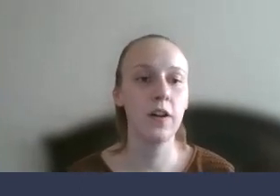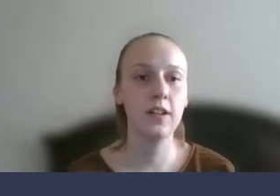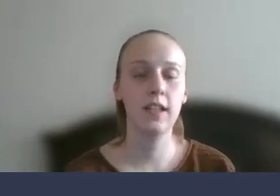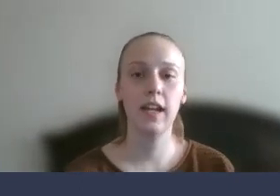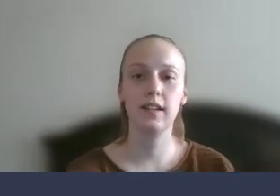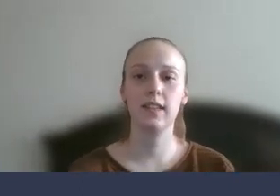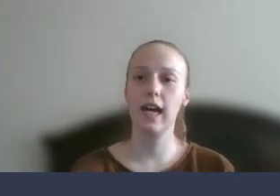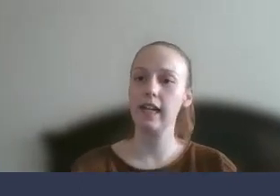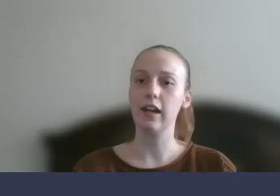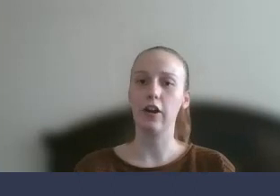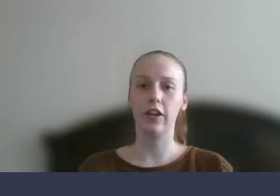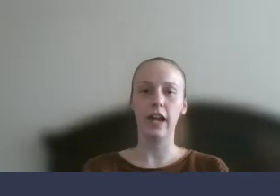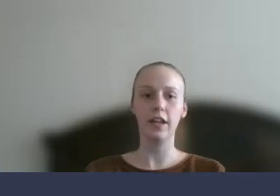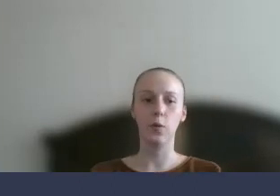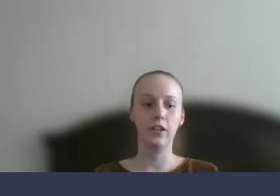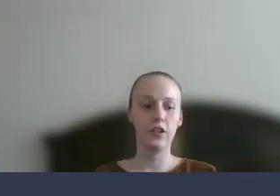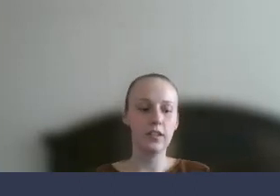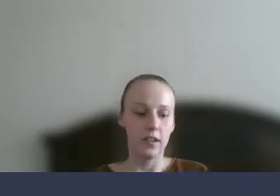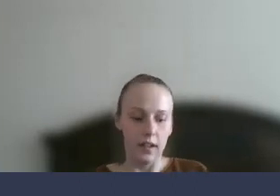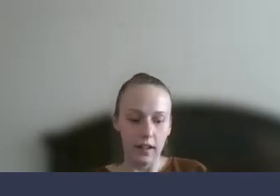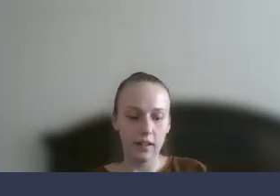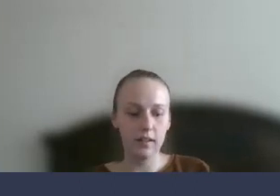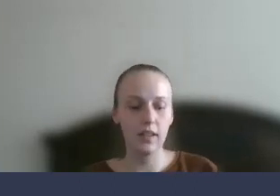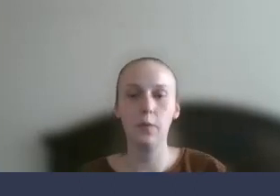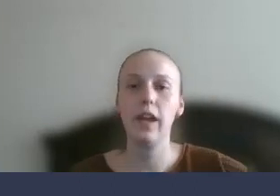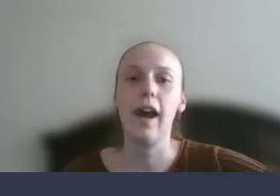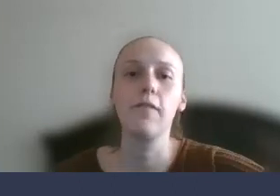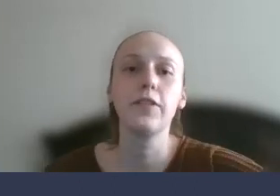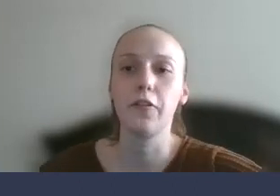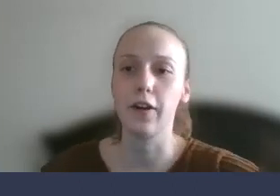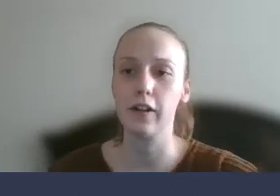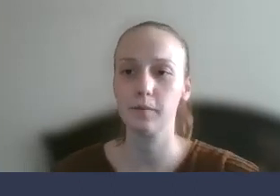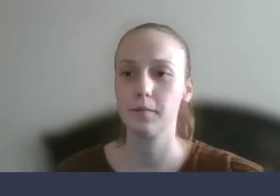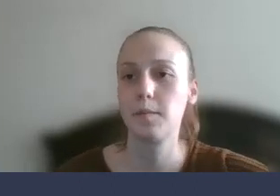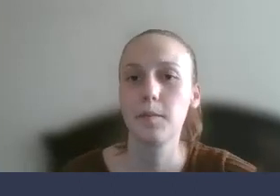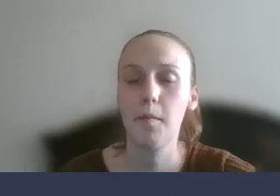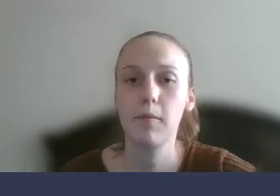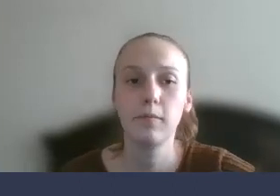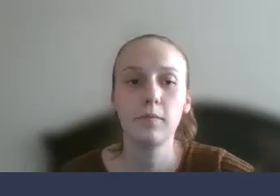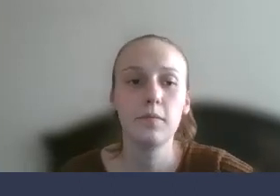Before I move on to the next slide, are there any questions that we have so far?